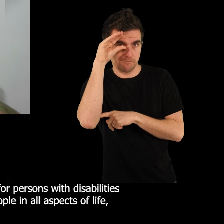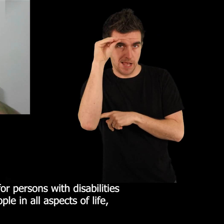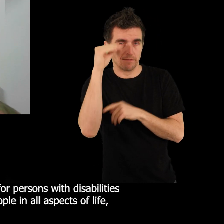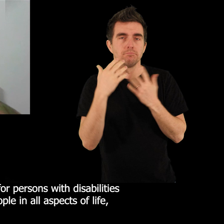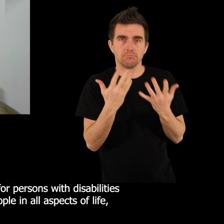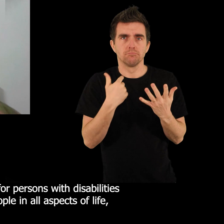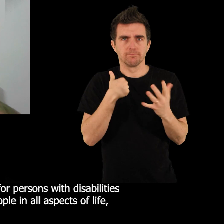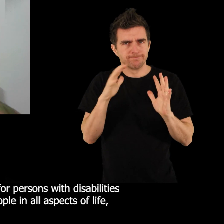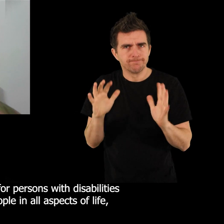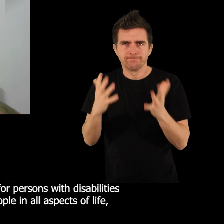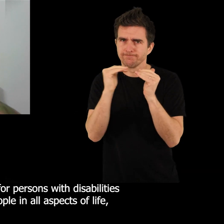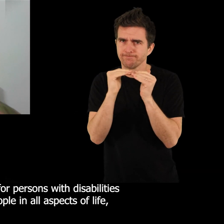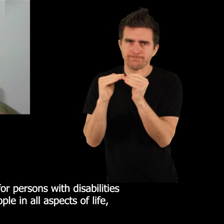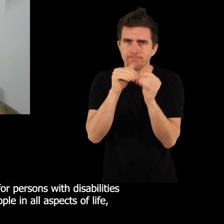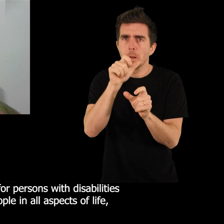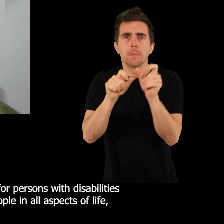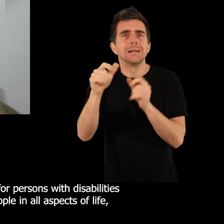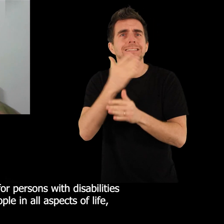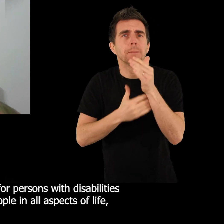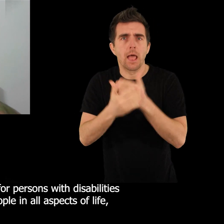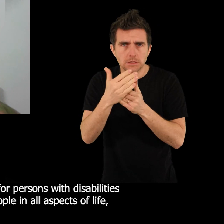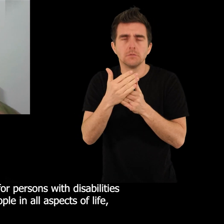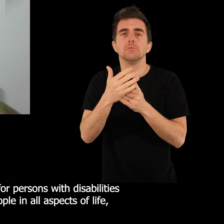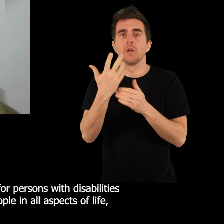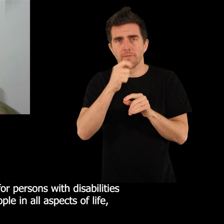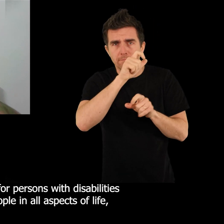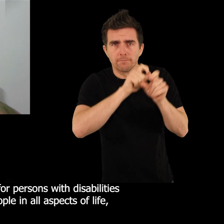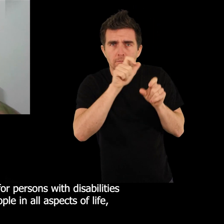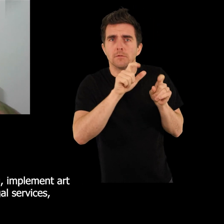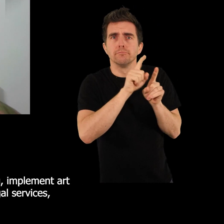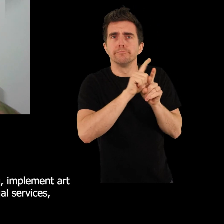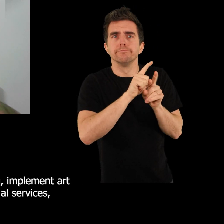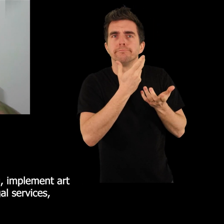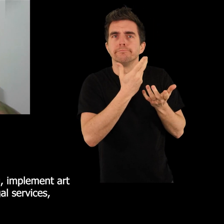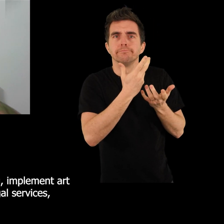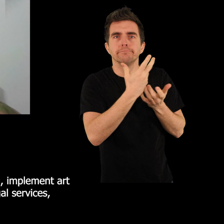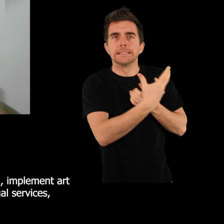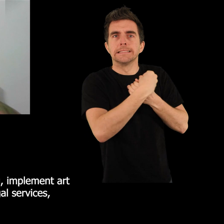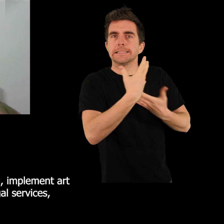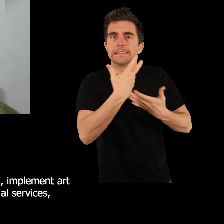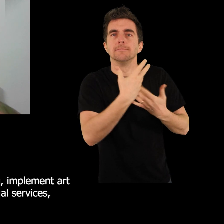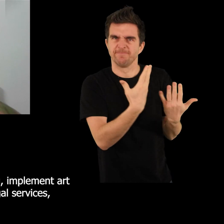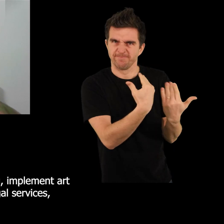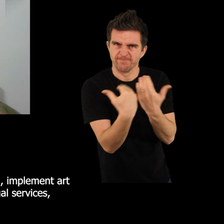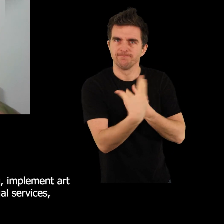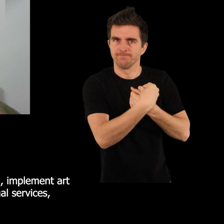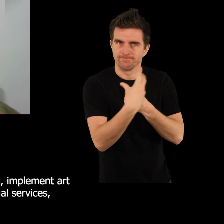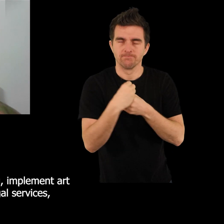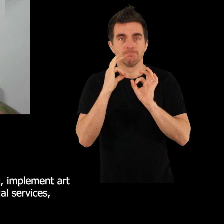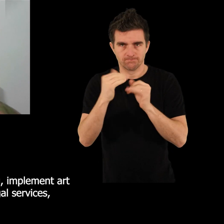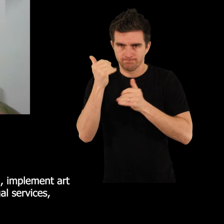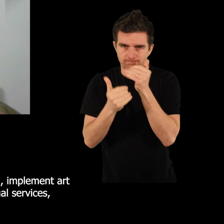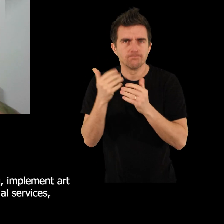disabilities and other marginalized people in all aspects of life through education, training, employment,